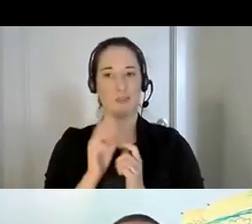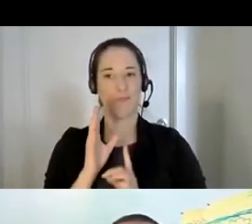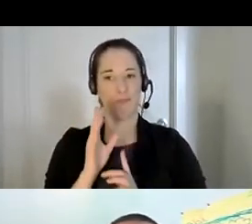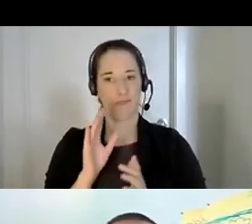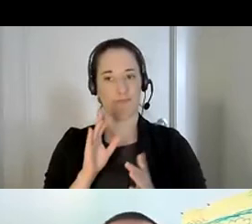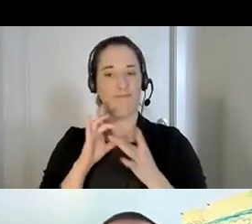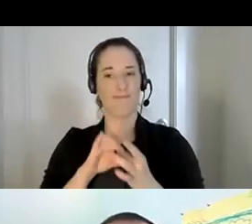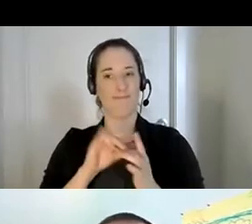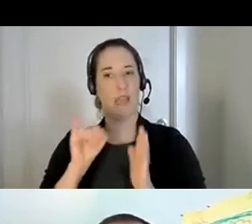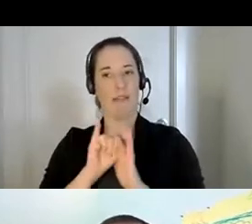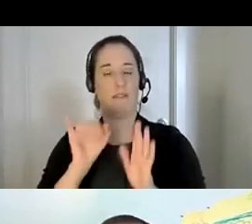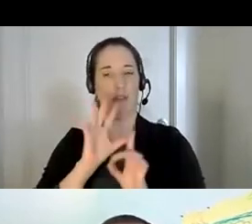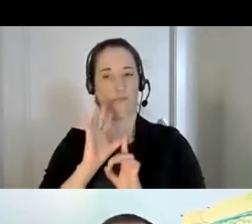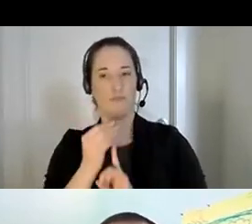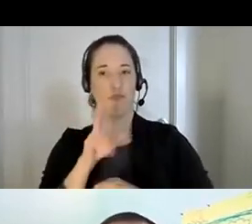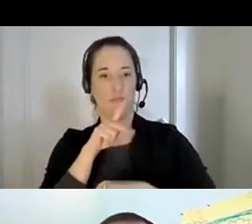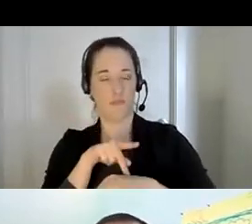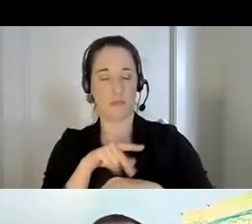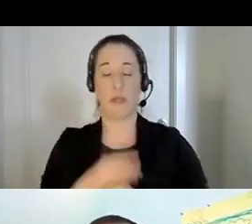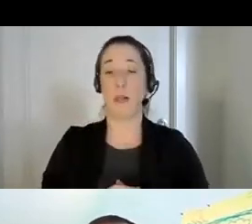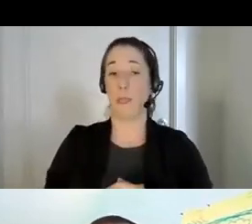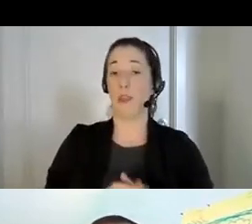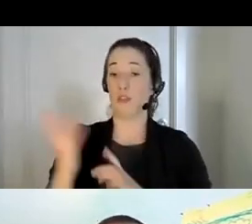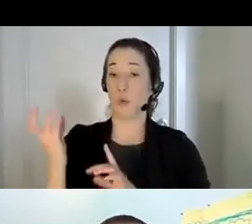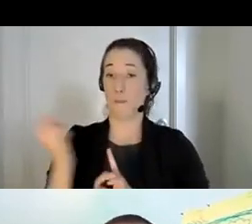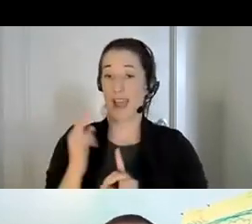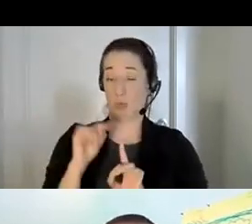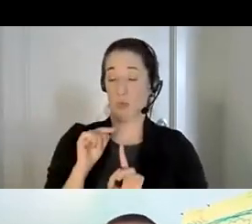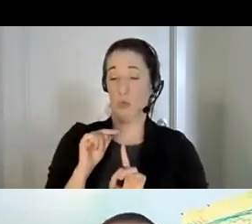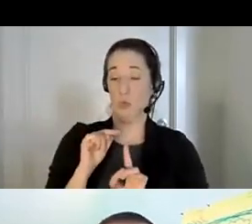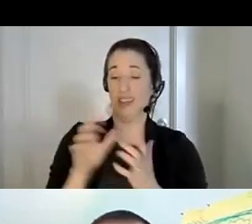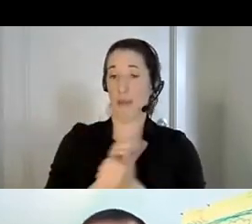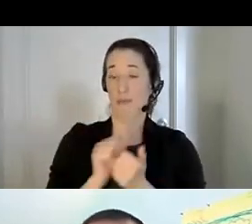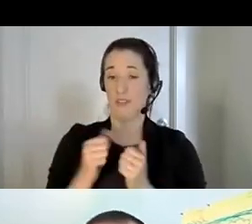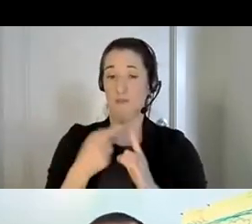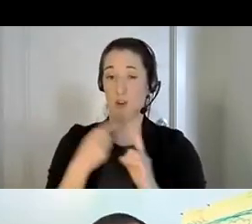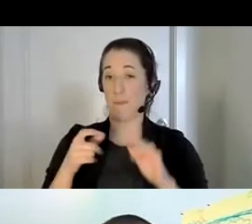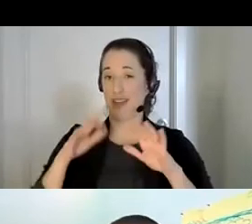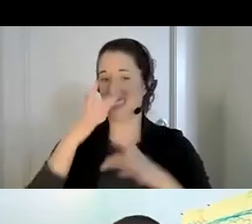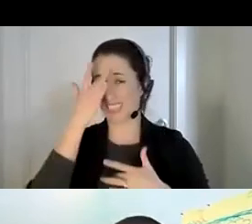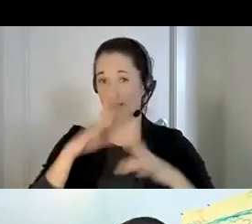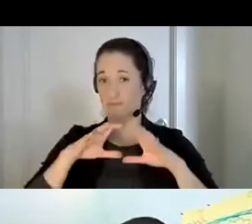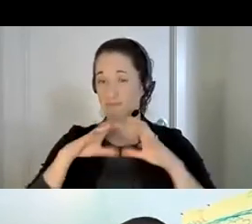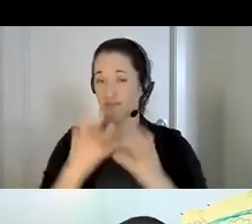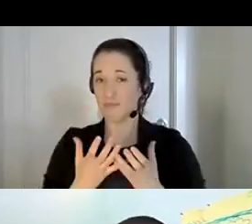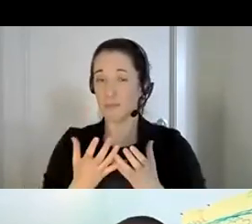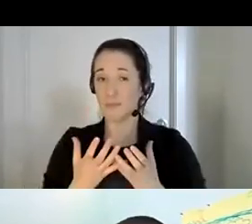back to the damages of a sick, oppressive world, one such all-encompassing damage is internalized